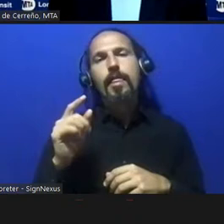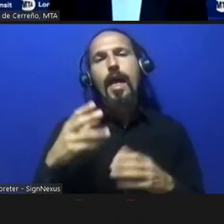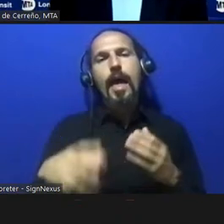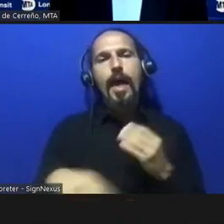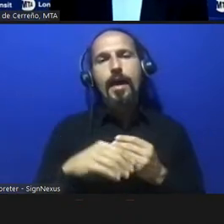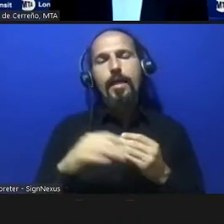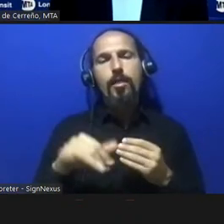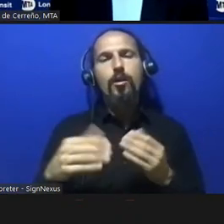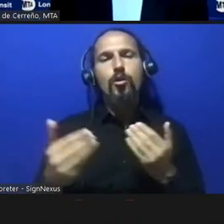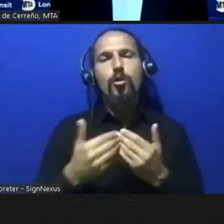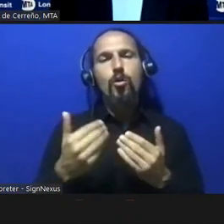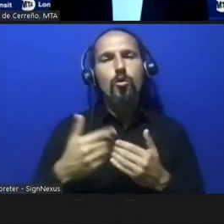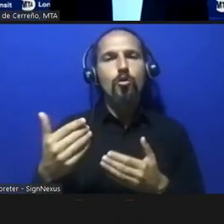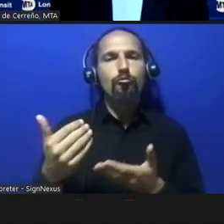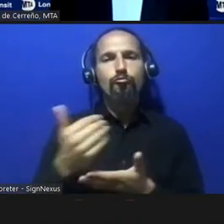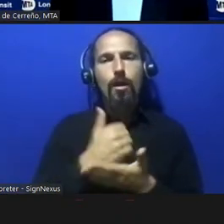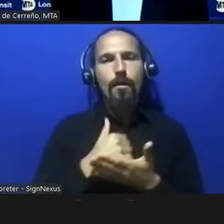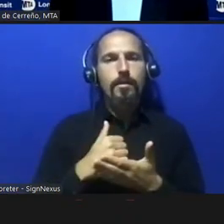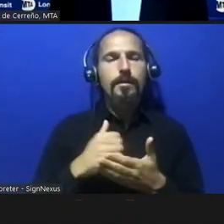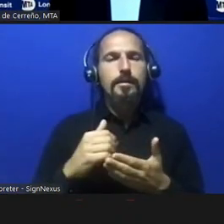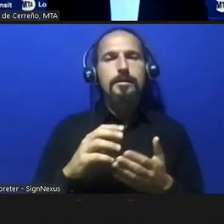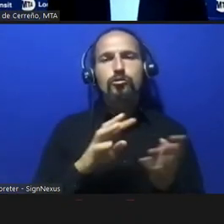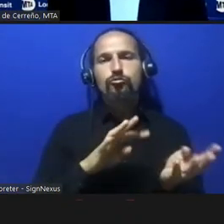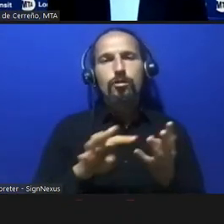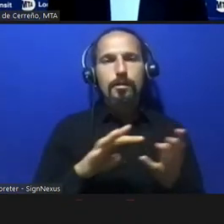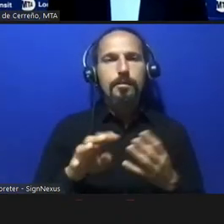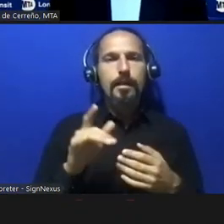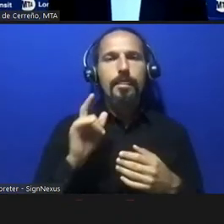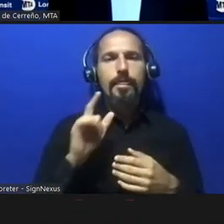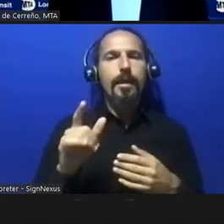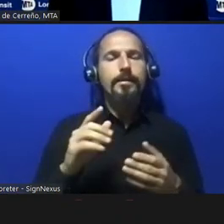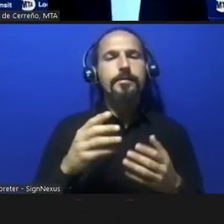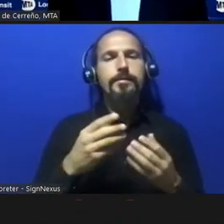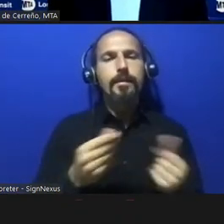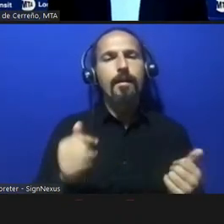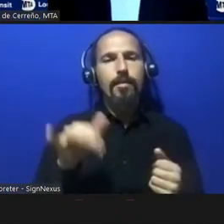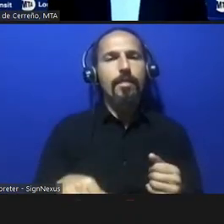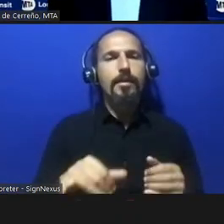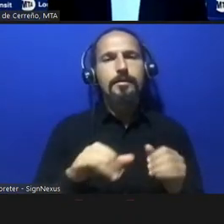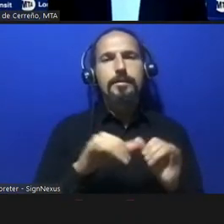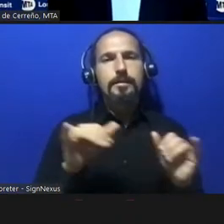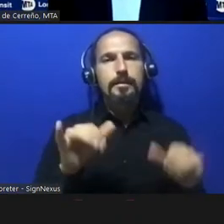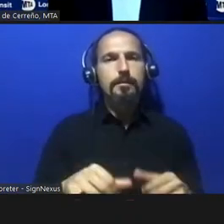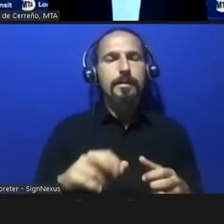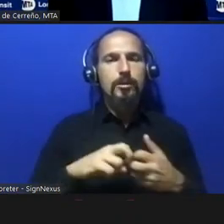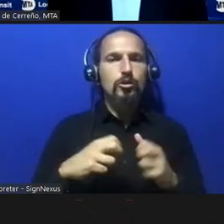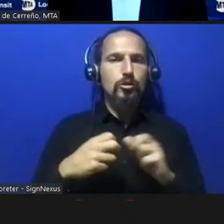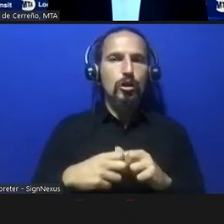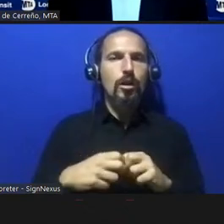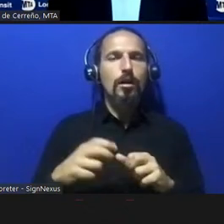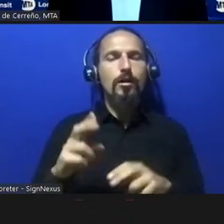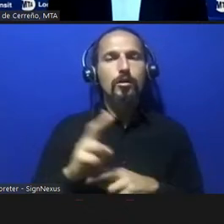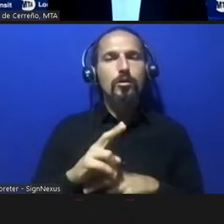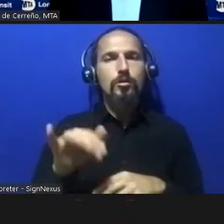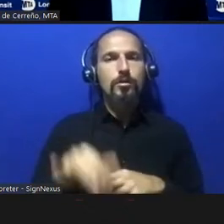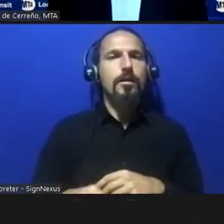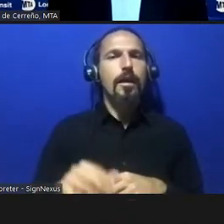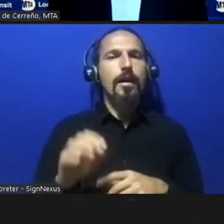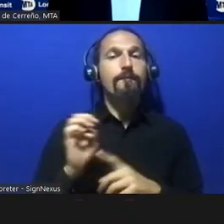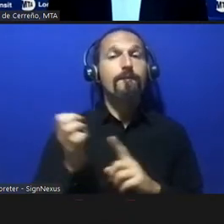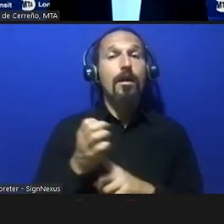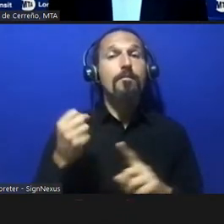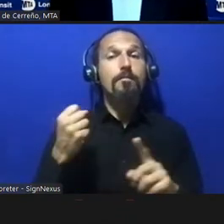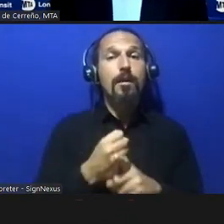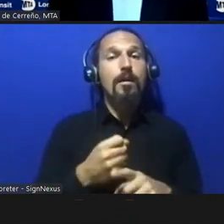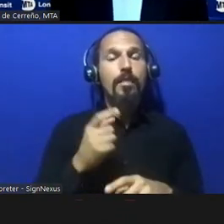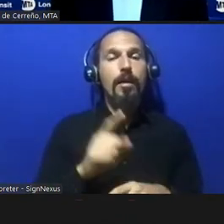not address the system systemic issues within the mta using the guise of environmental impact will not address